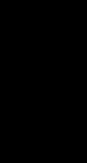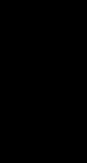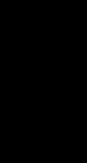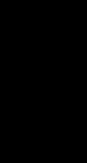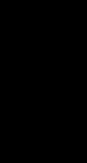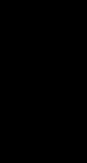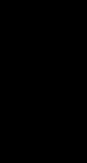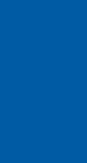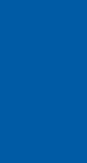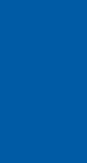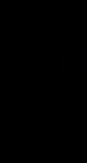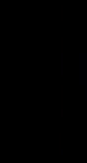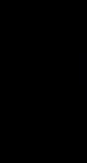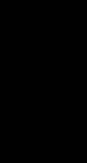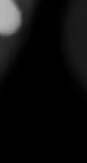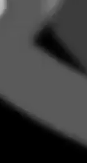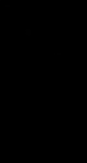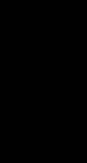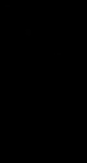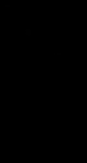National Educator.